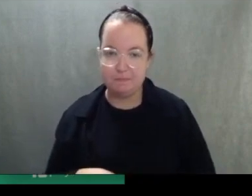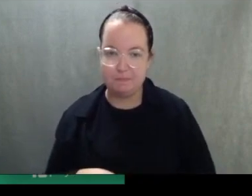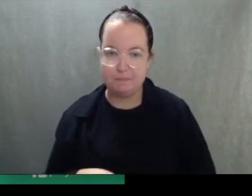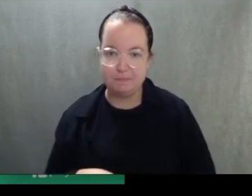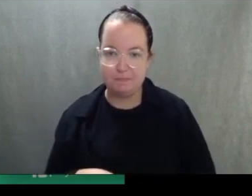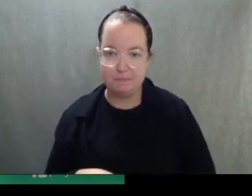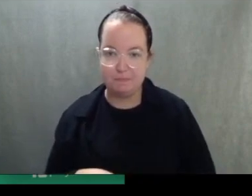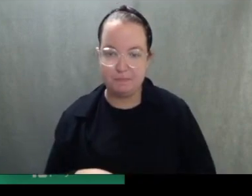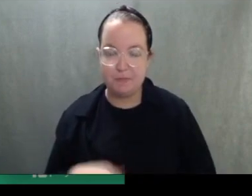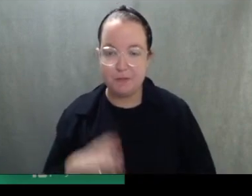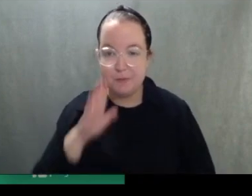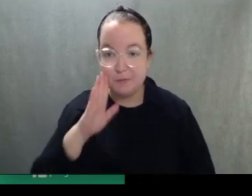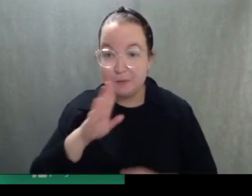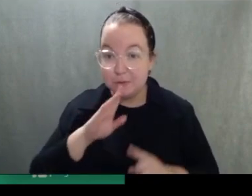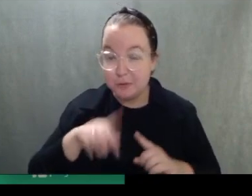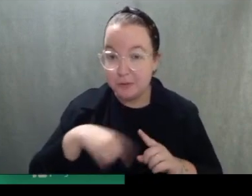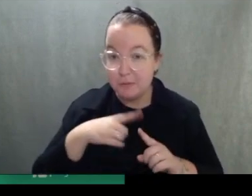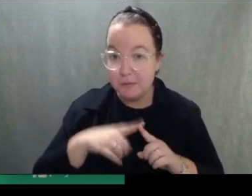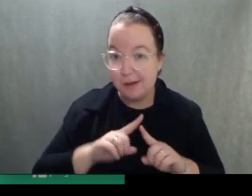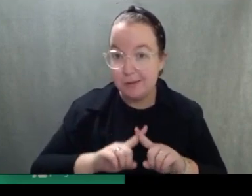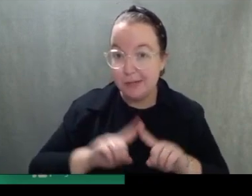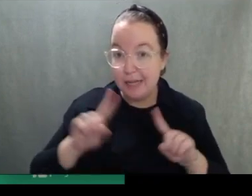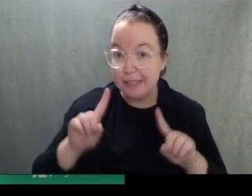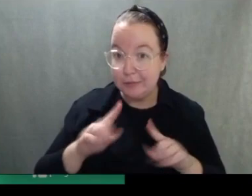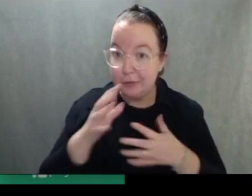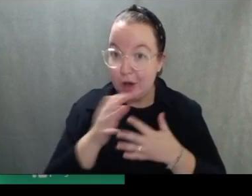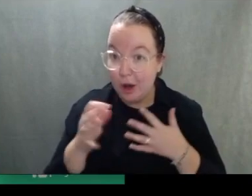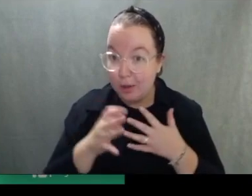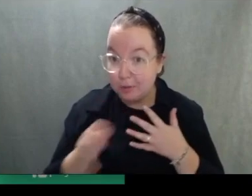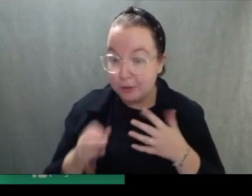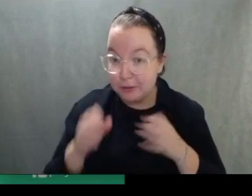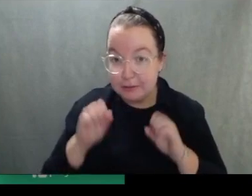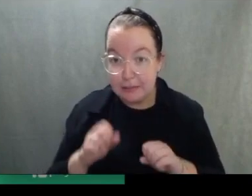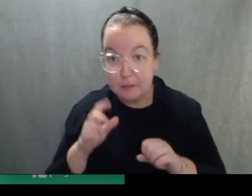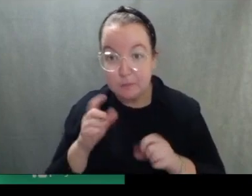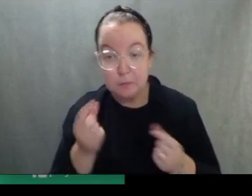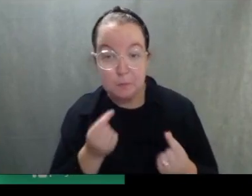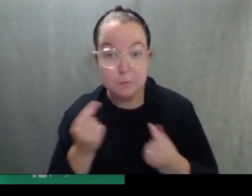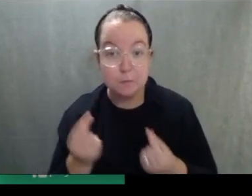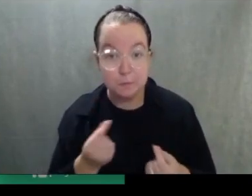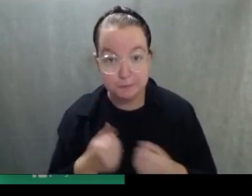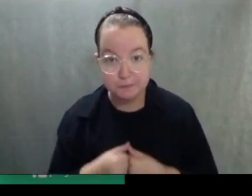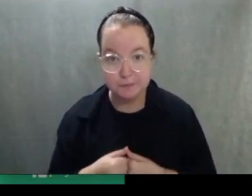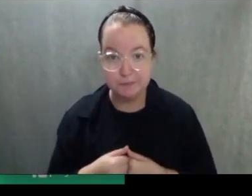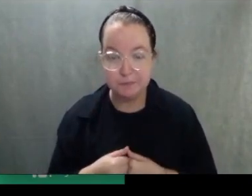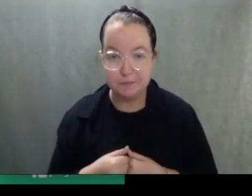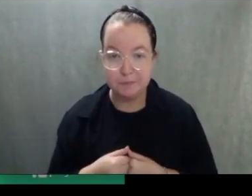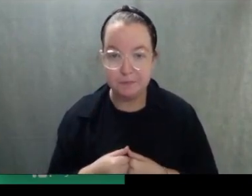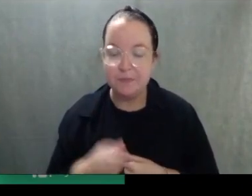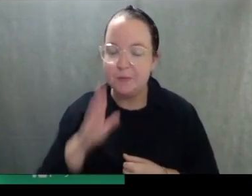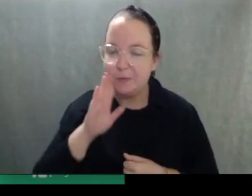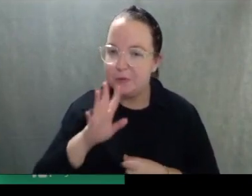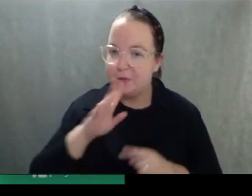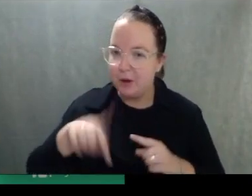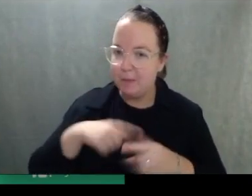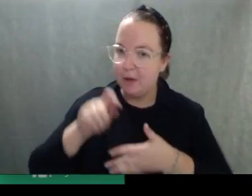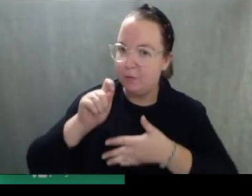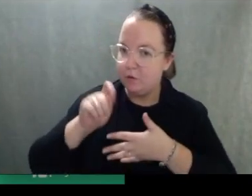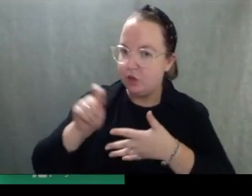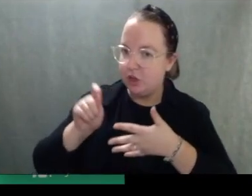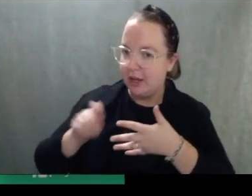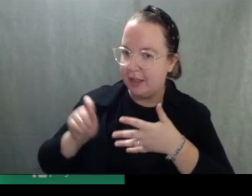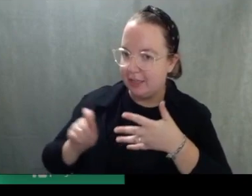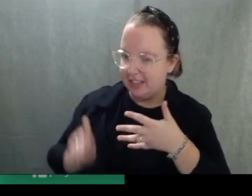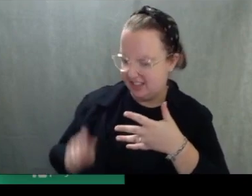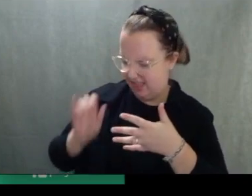to use the different features within employee self-service. And then I'll also discuss the data verification checklist,